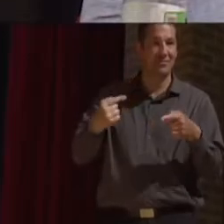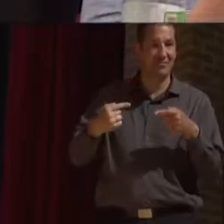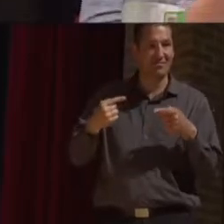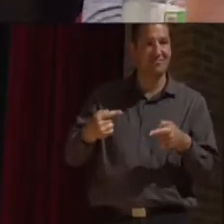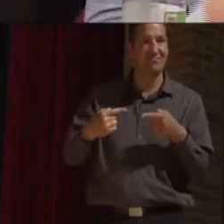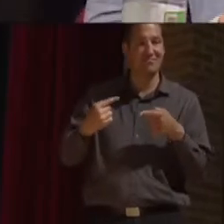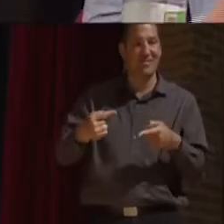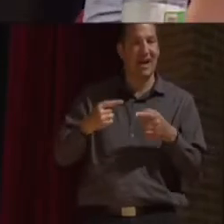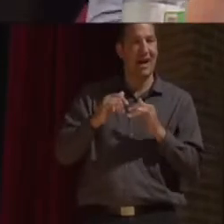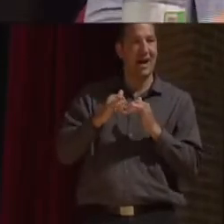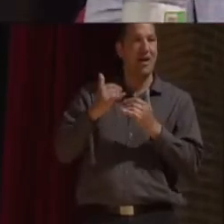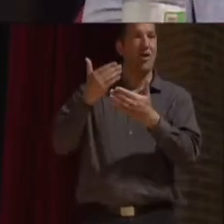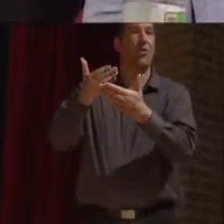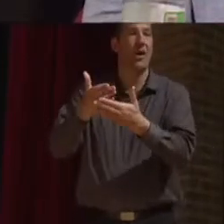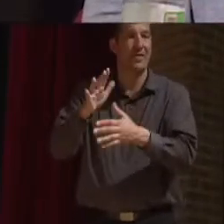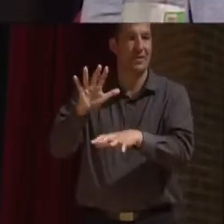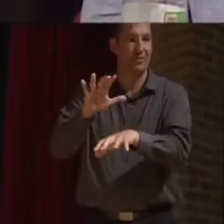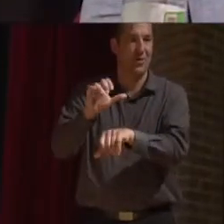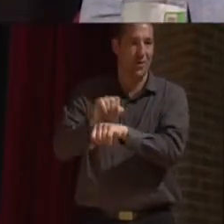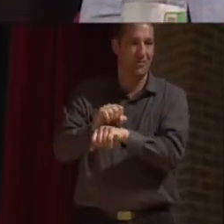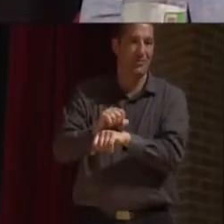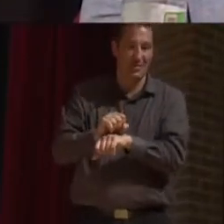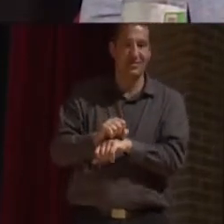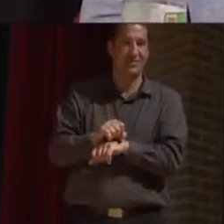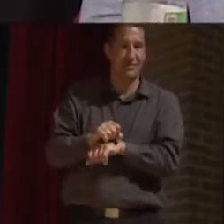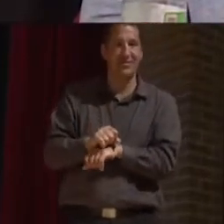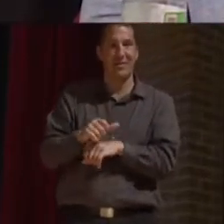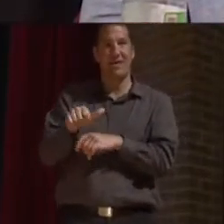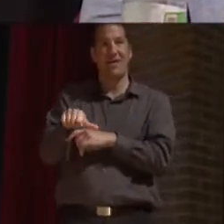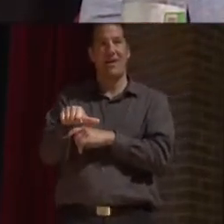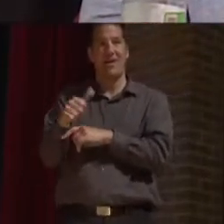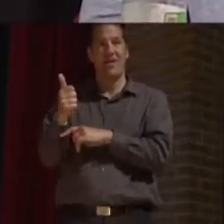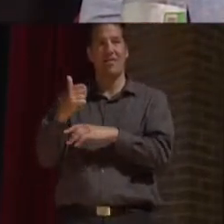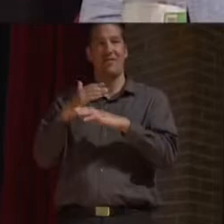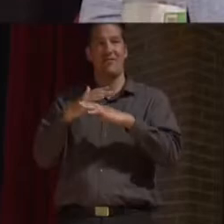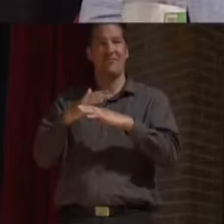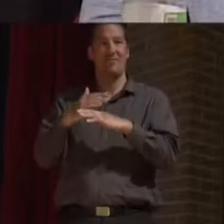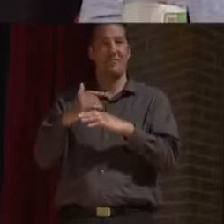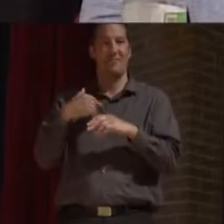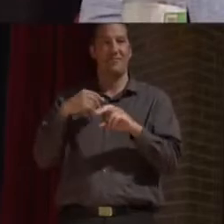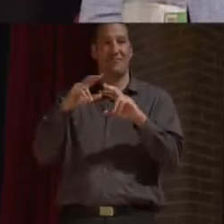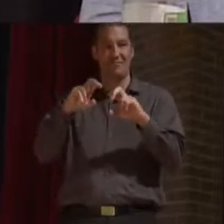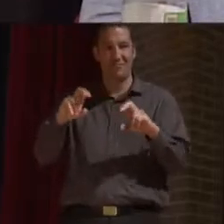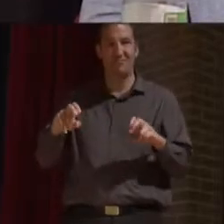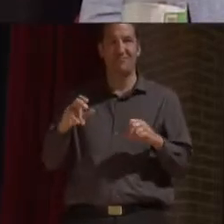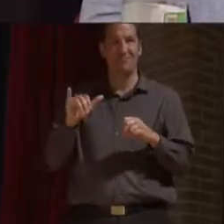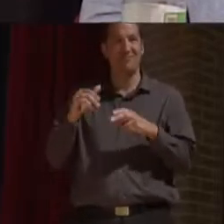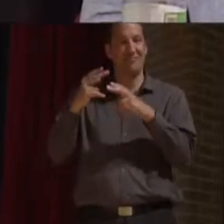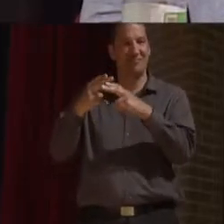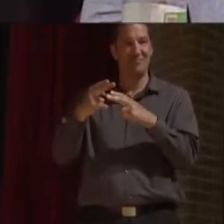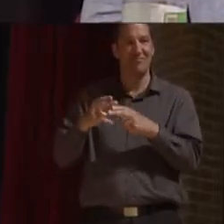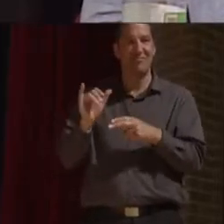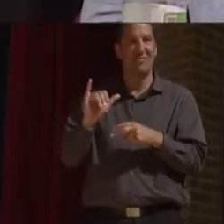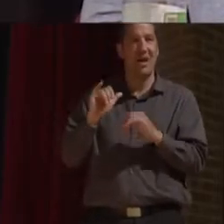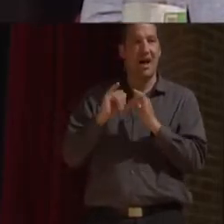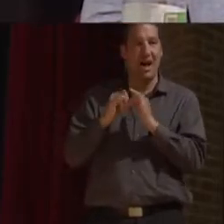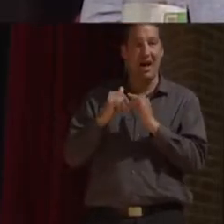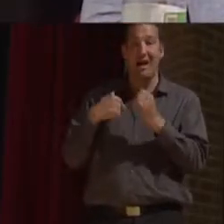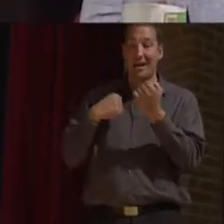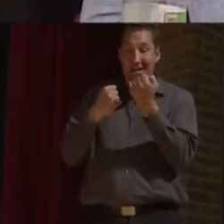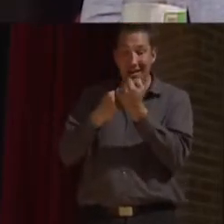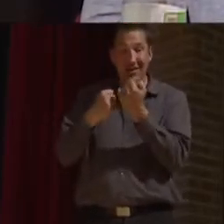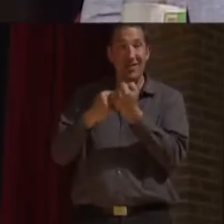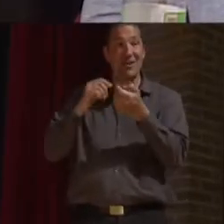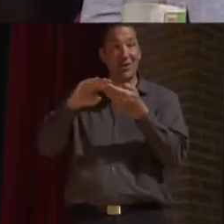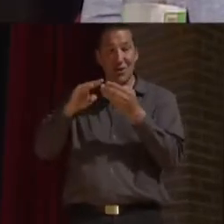real challenge, in addition to some other of the barriers that we discussed. But I know transportation is huge, and I'm not sure, as a community